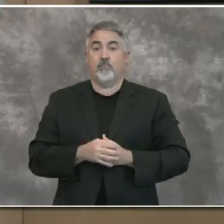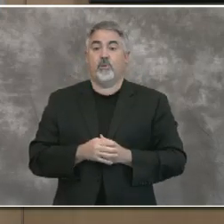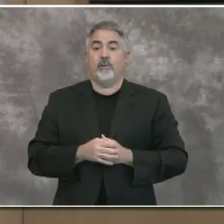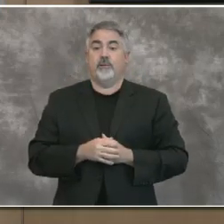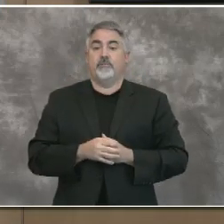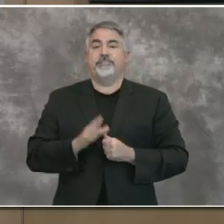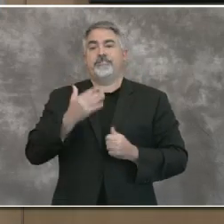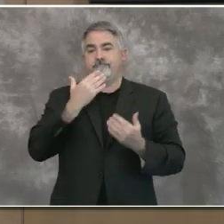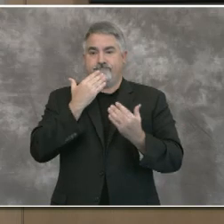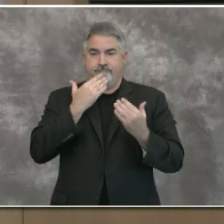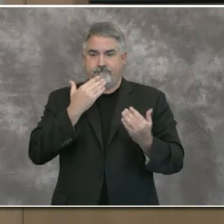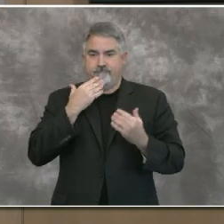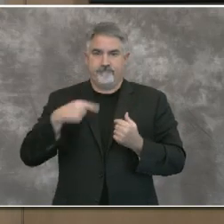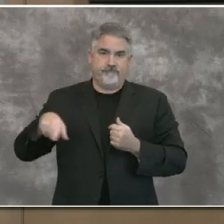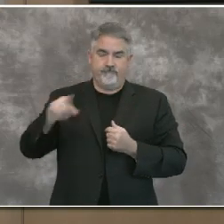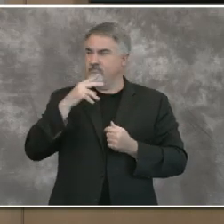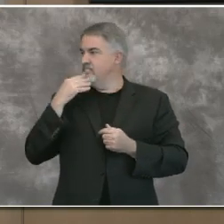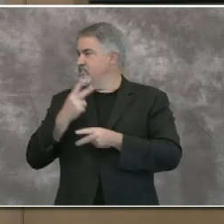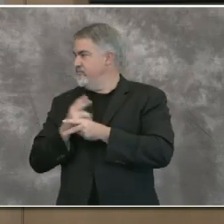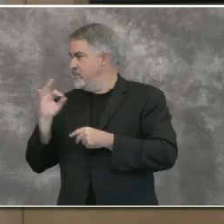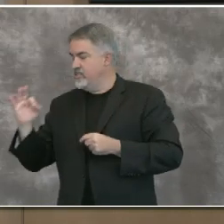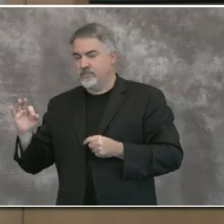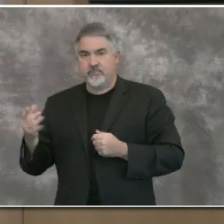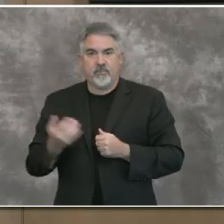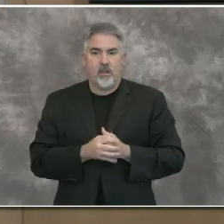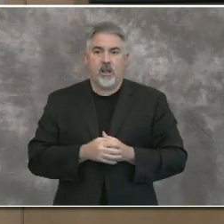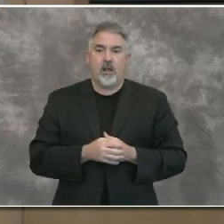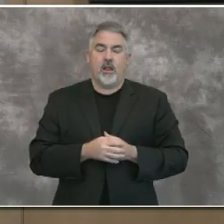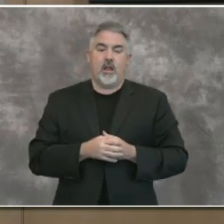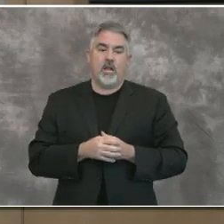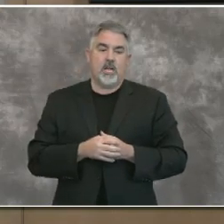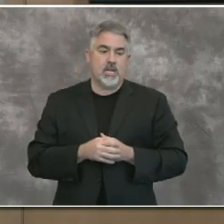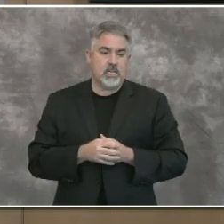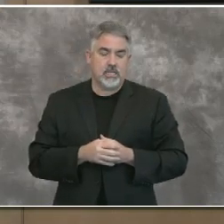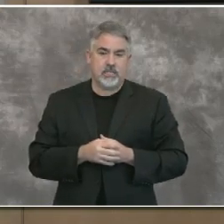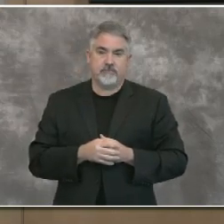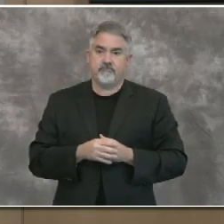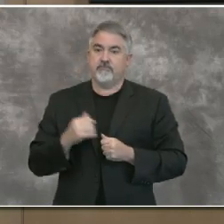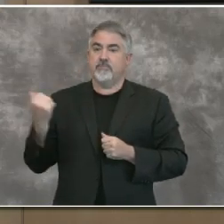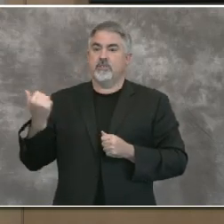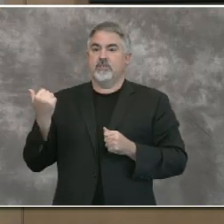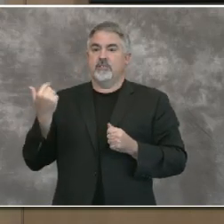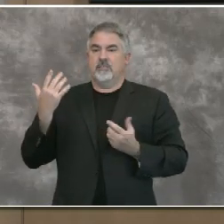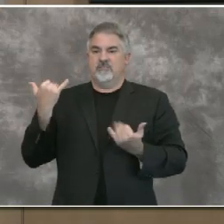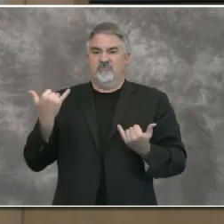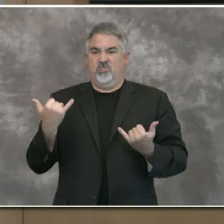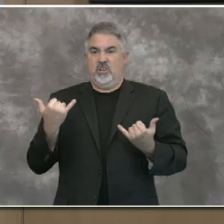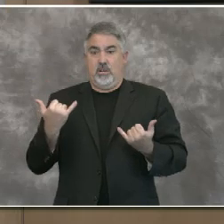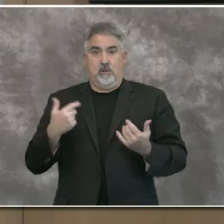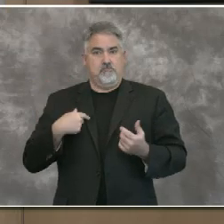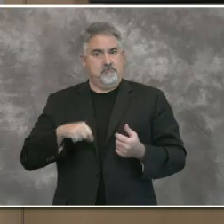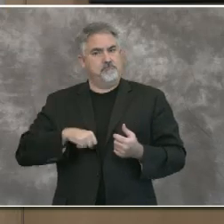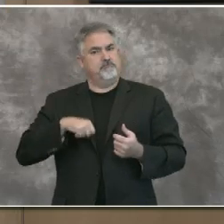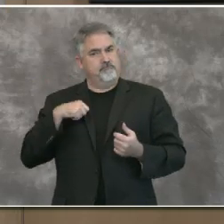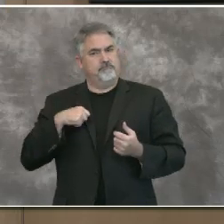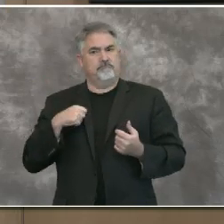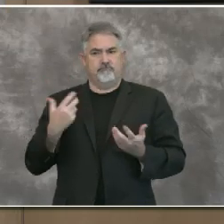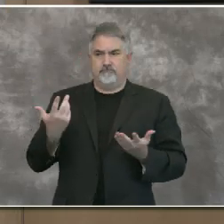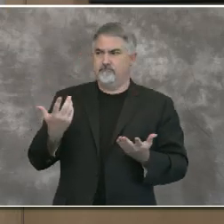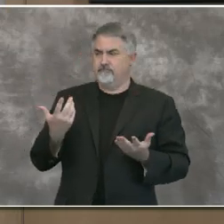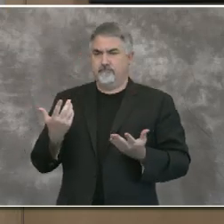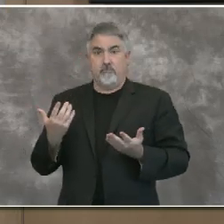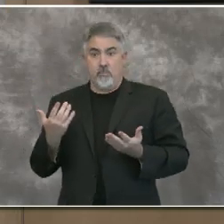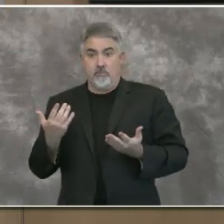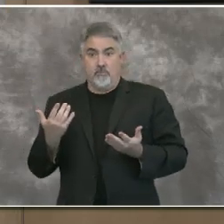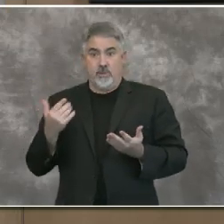Thank you, Supervisor Cox, and good afternoon. I think we should all be really proud of San Diegans. We should all be really proud